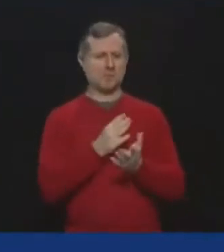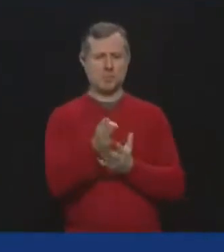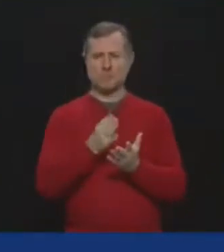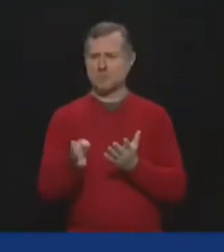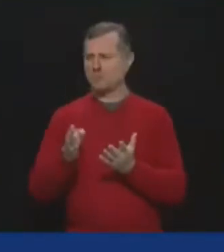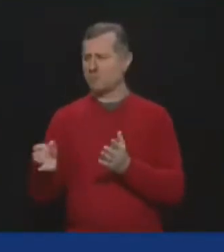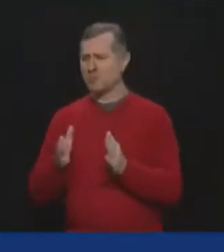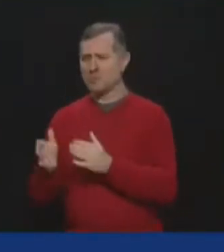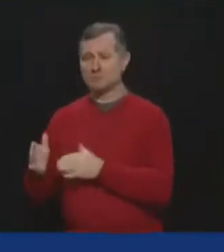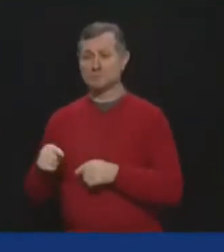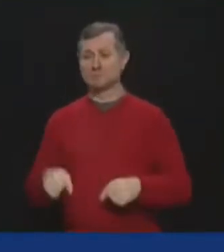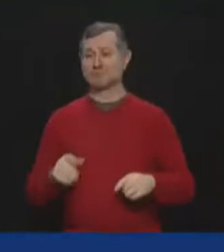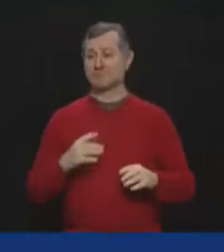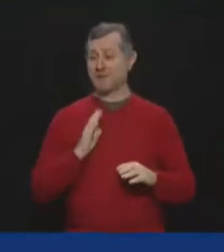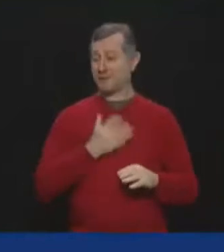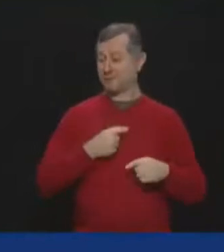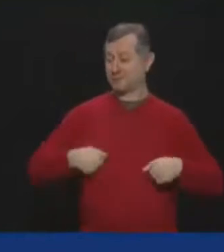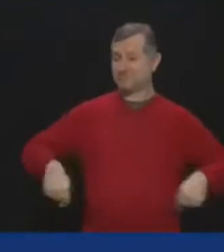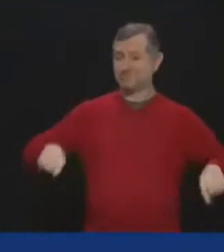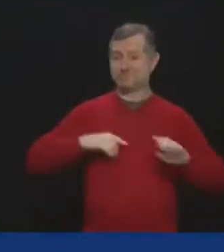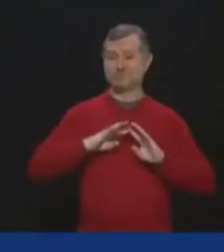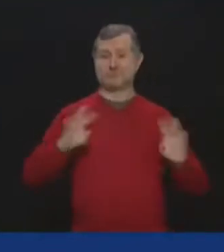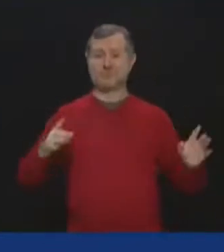be here with the first woman governor,